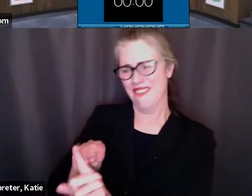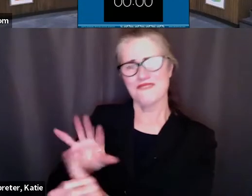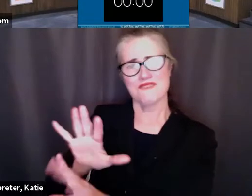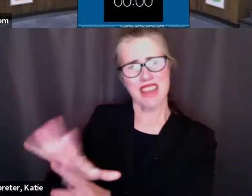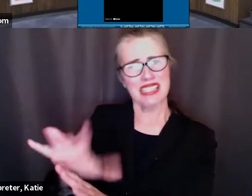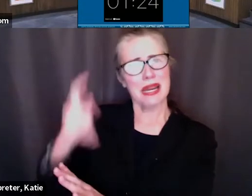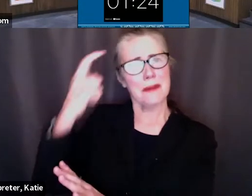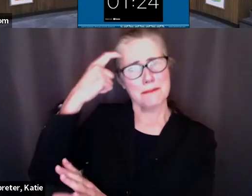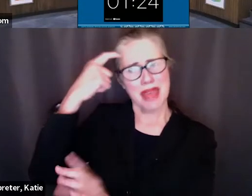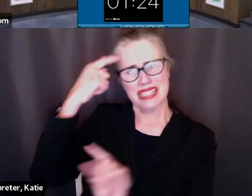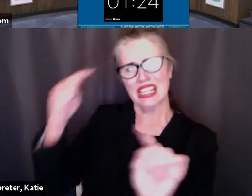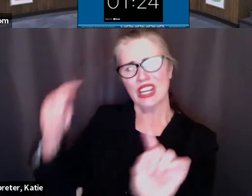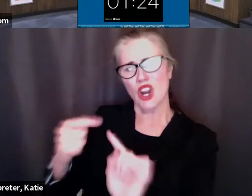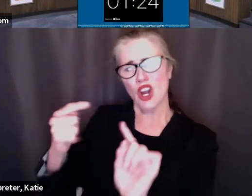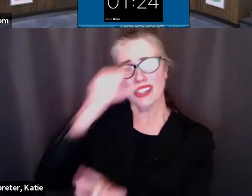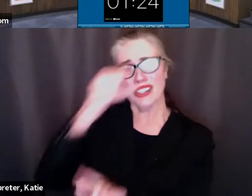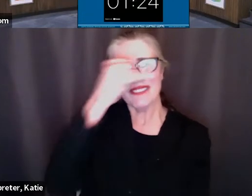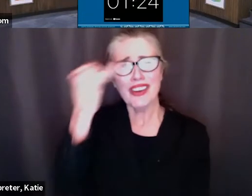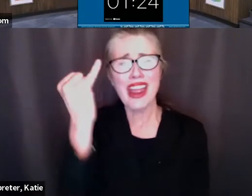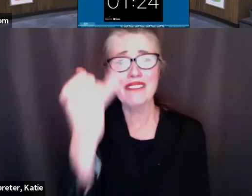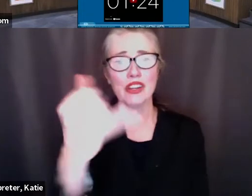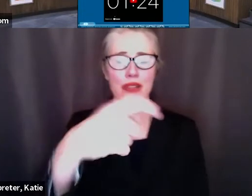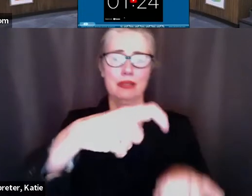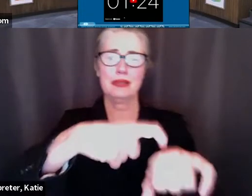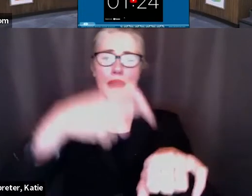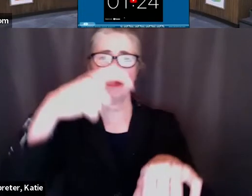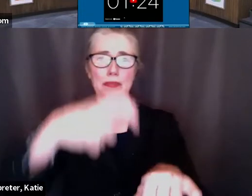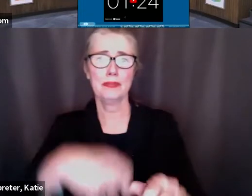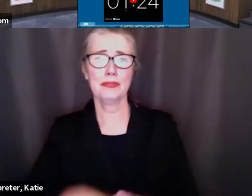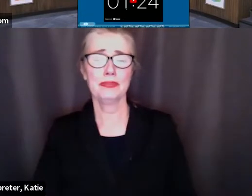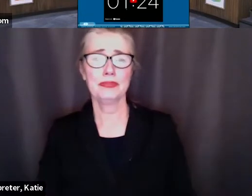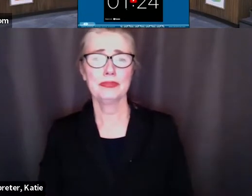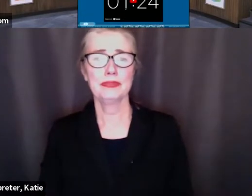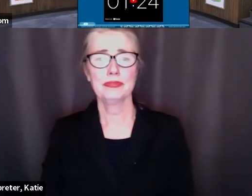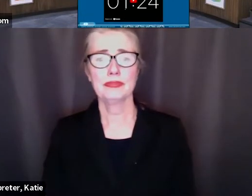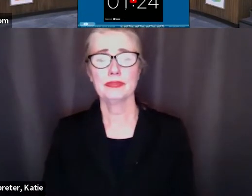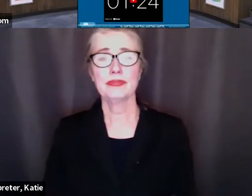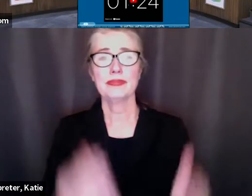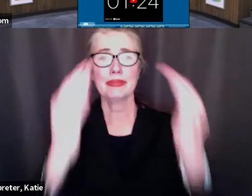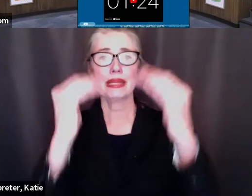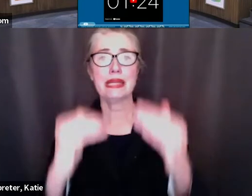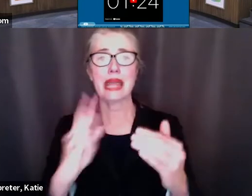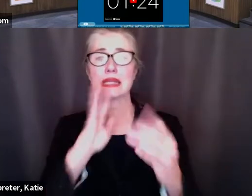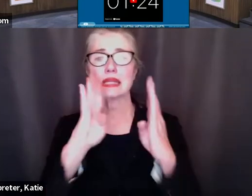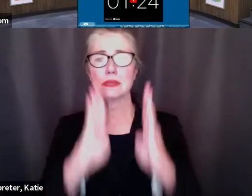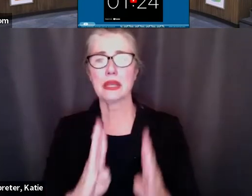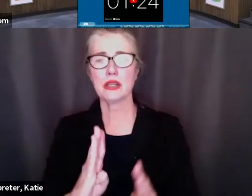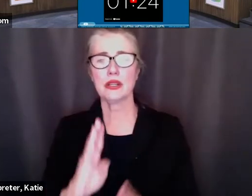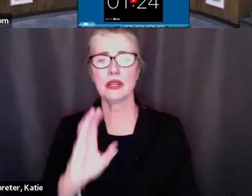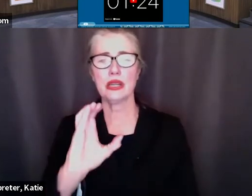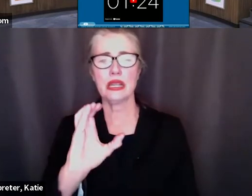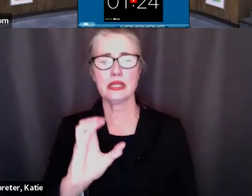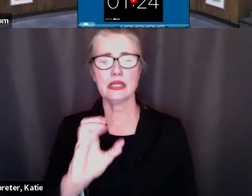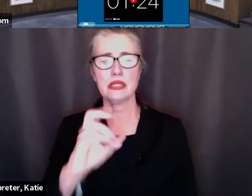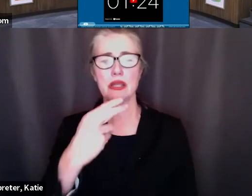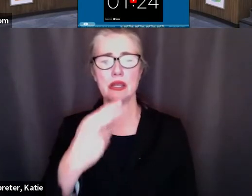mentally hurt forever because thank you next speaker is christy lozano